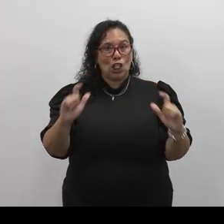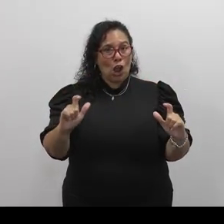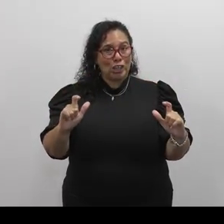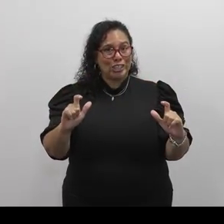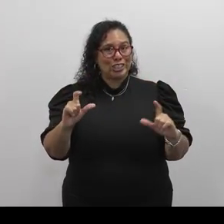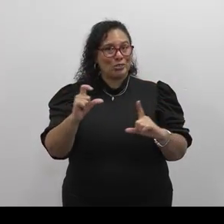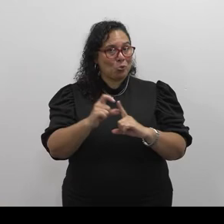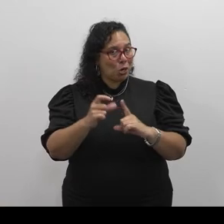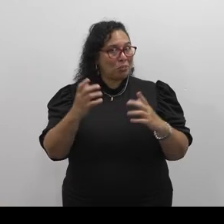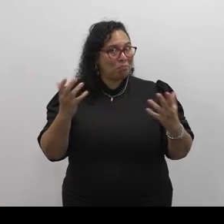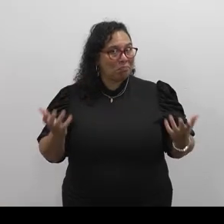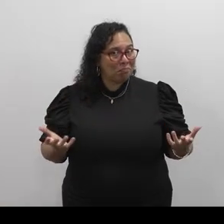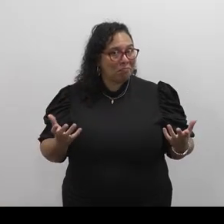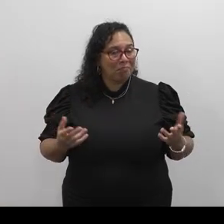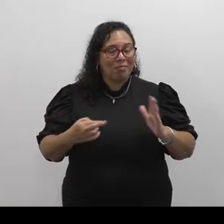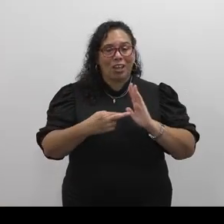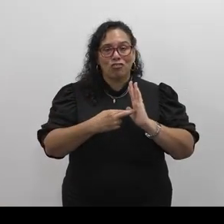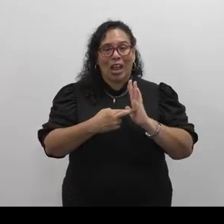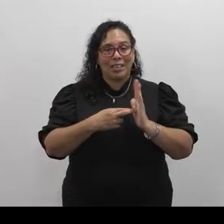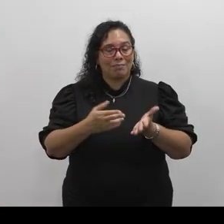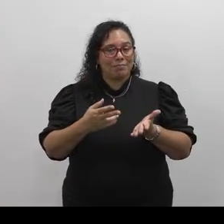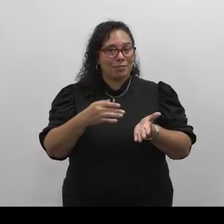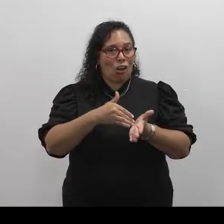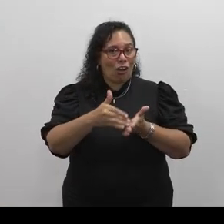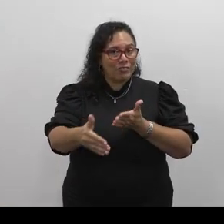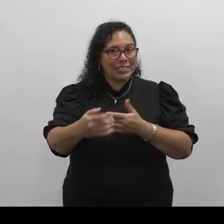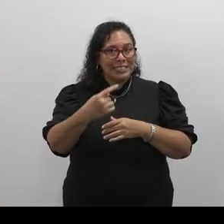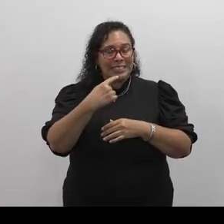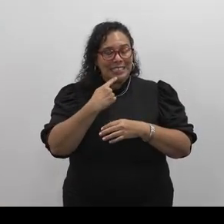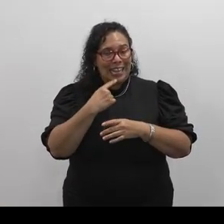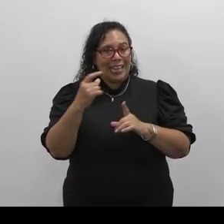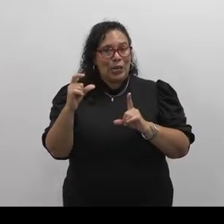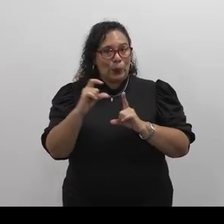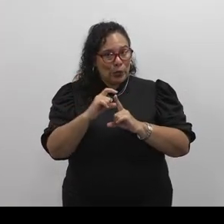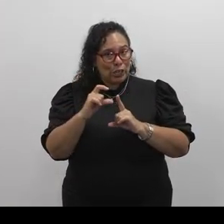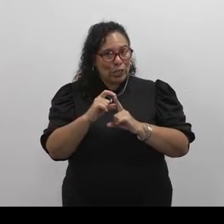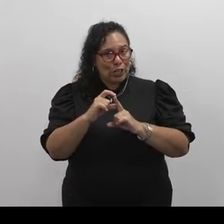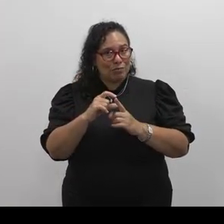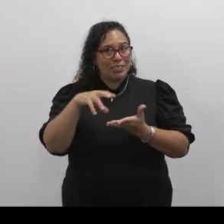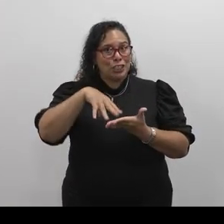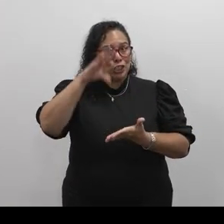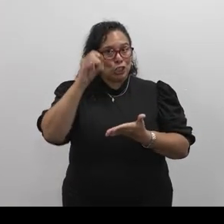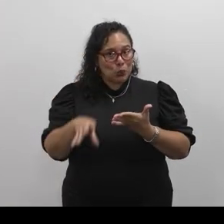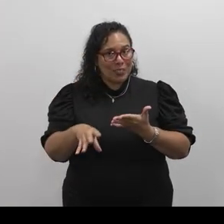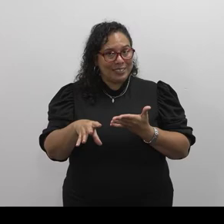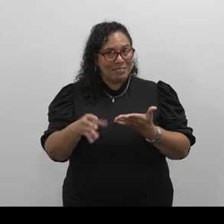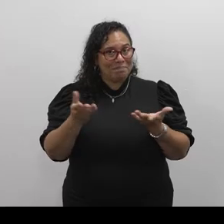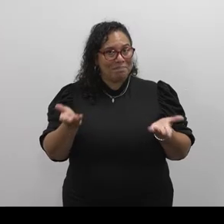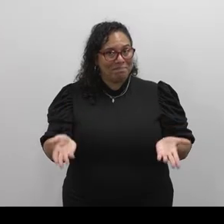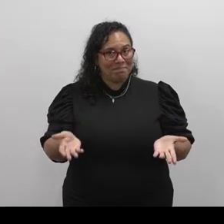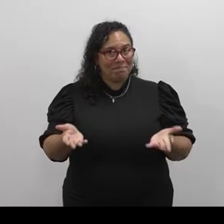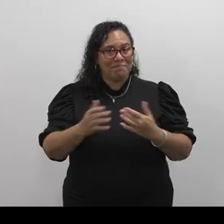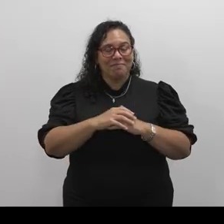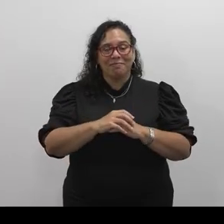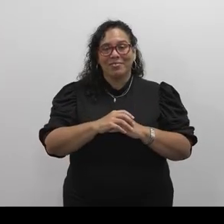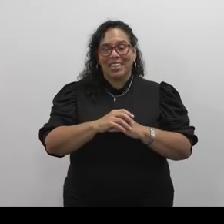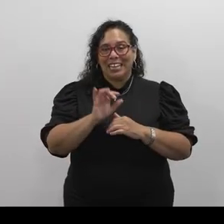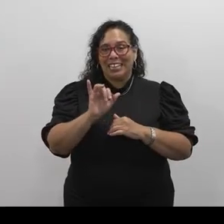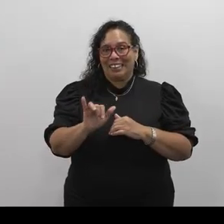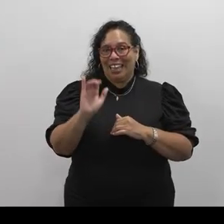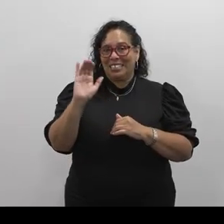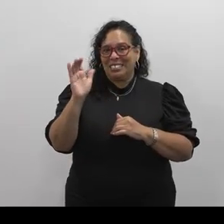which represents the most often stated word, is around students. And while that might